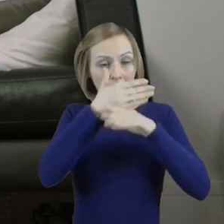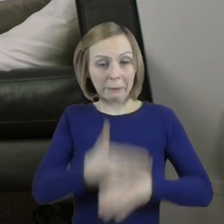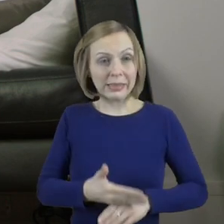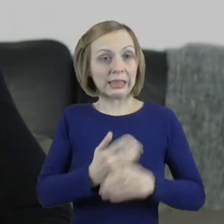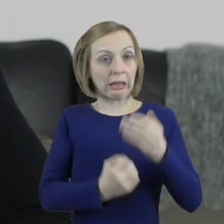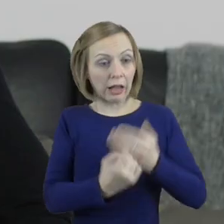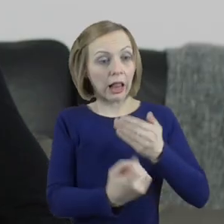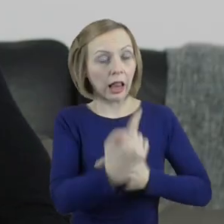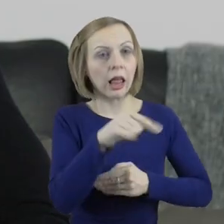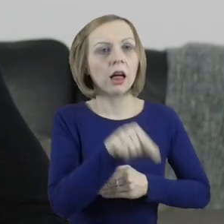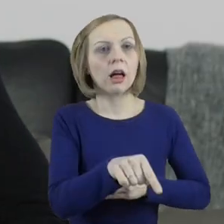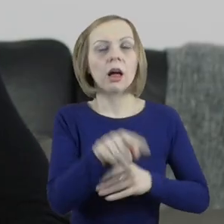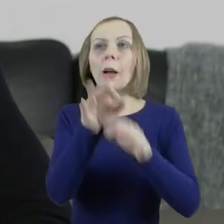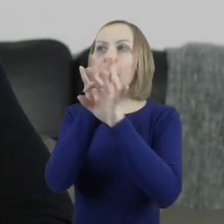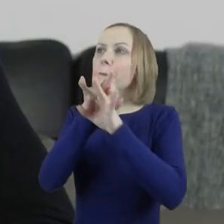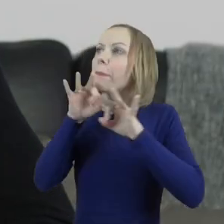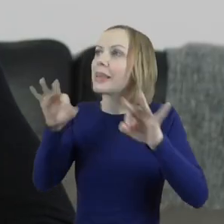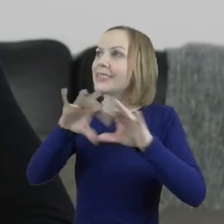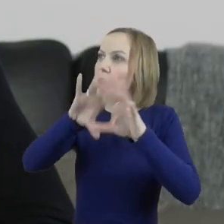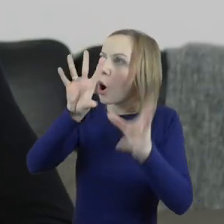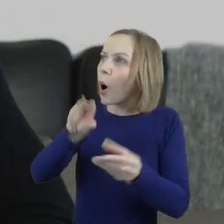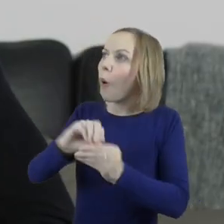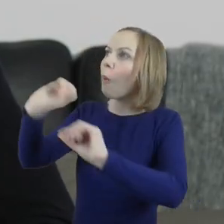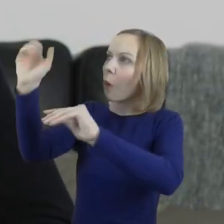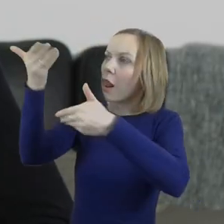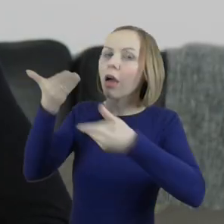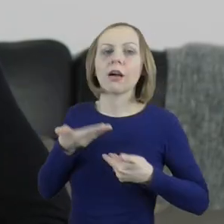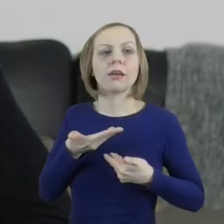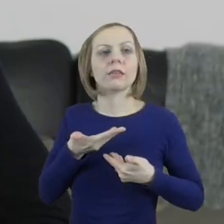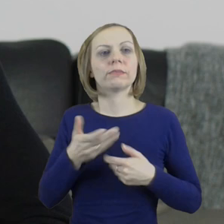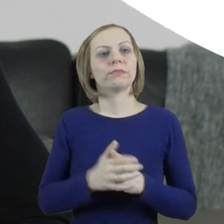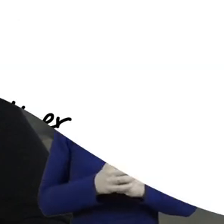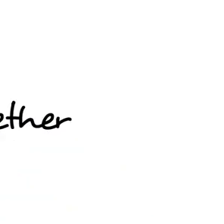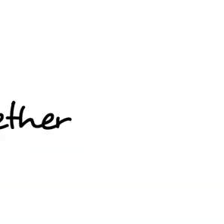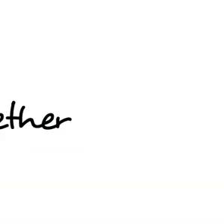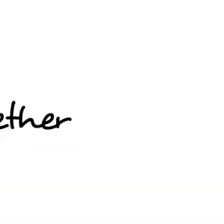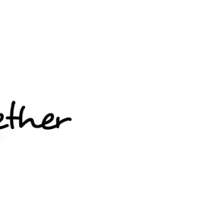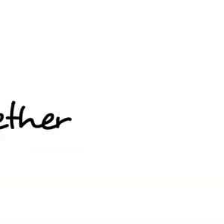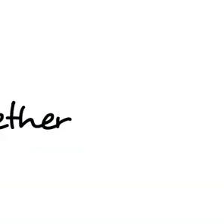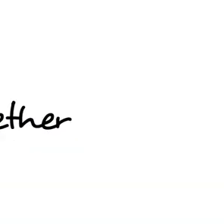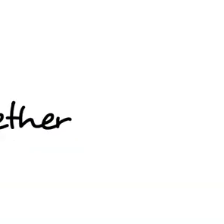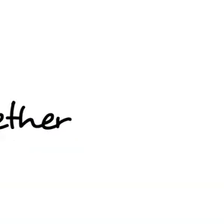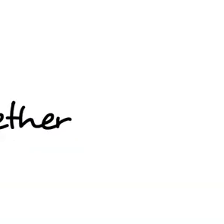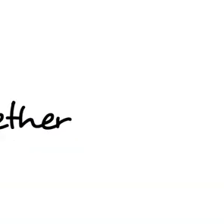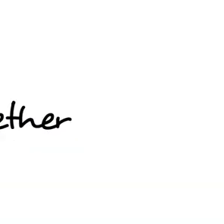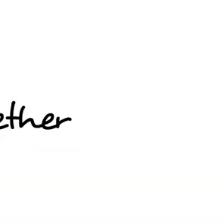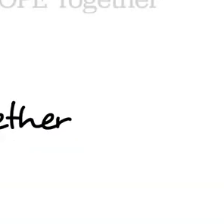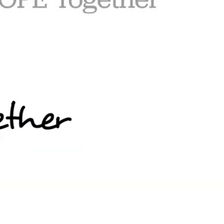stressful moments, peace and wholeness is the gift that Jesus offers us.